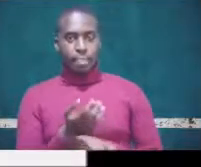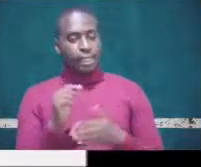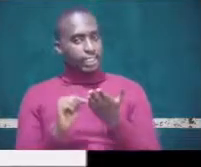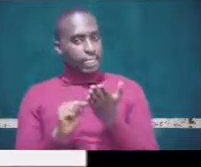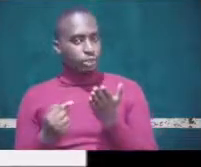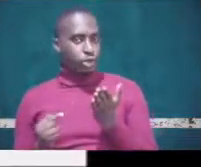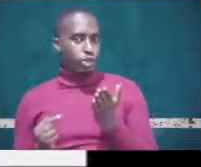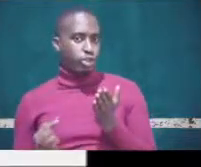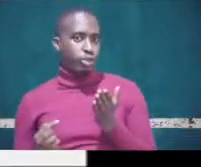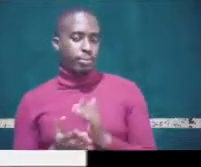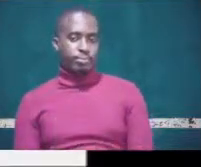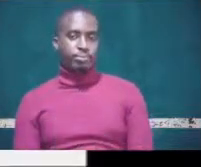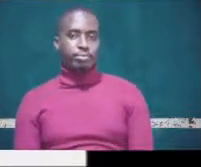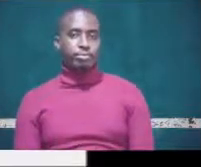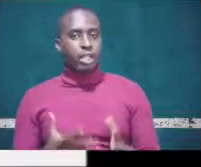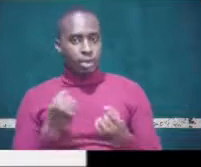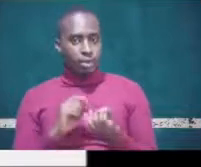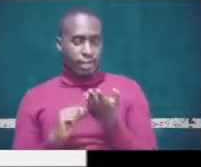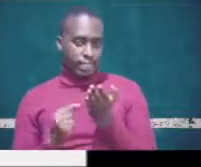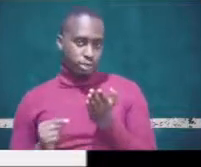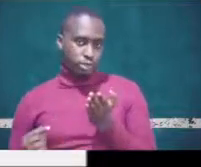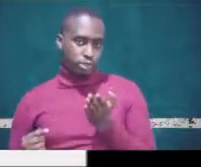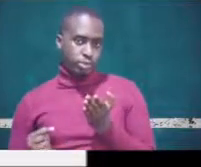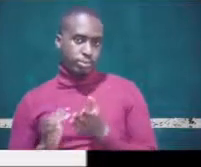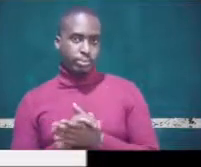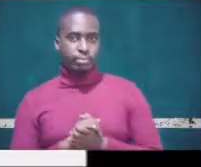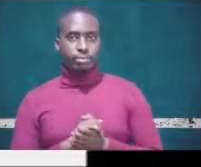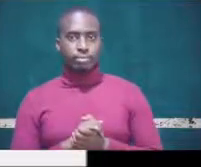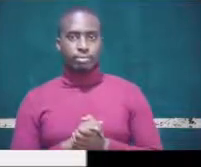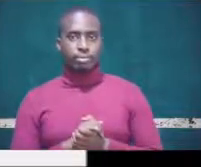technological. We have technological,